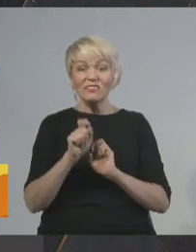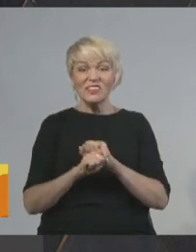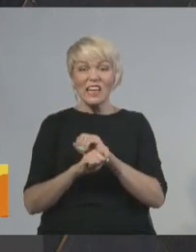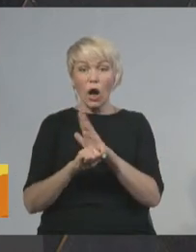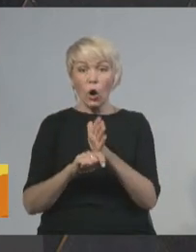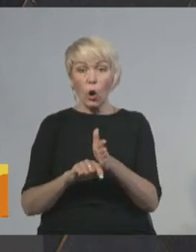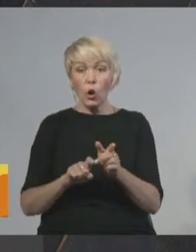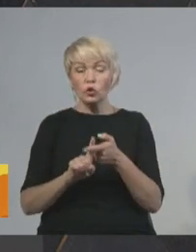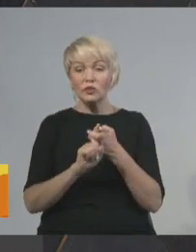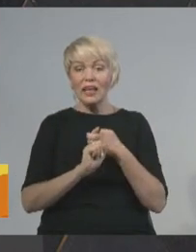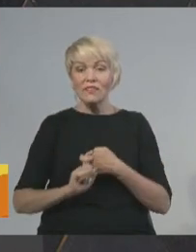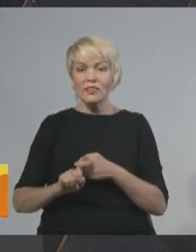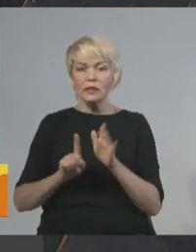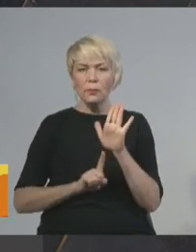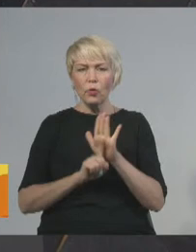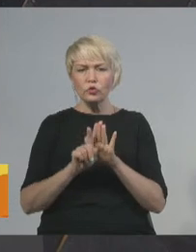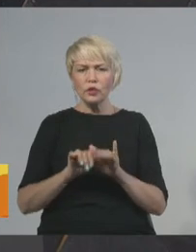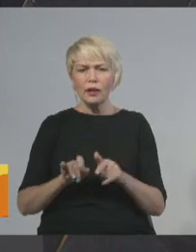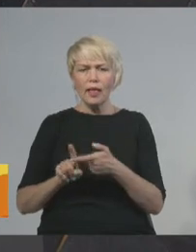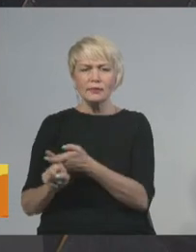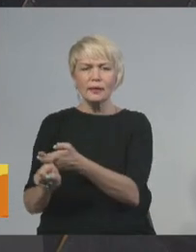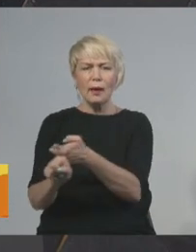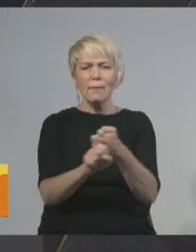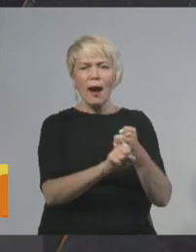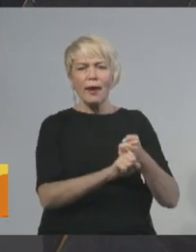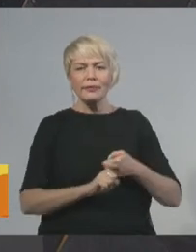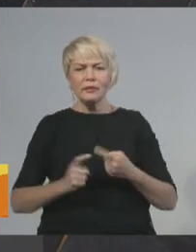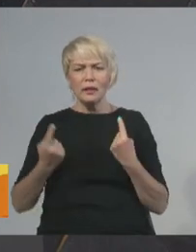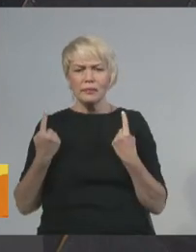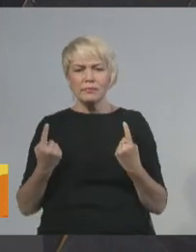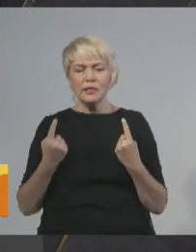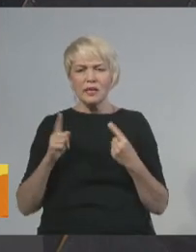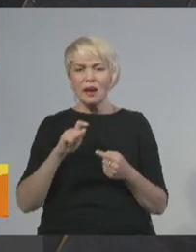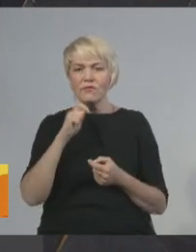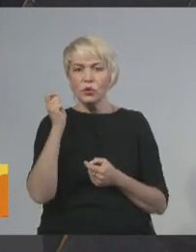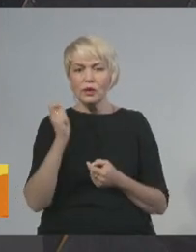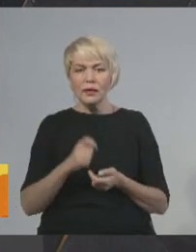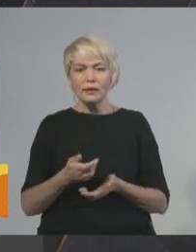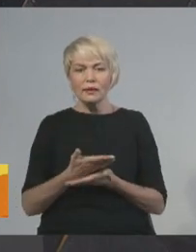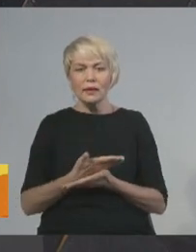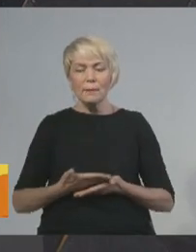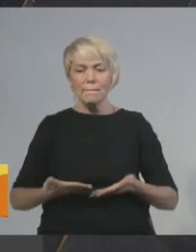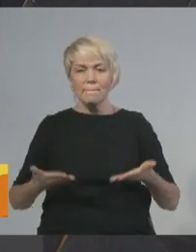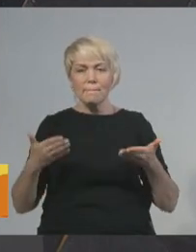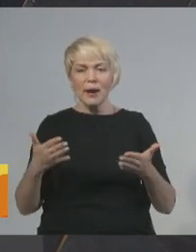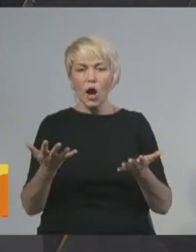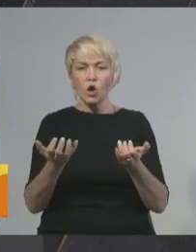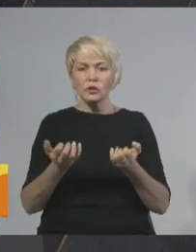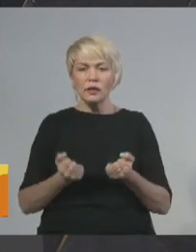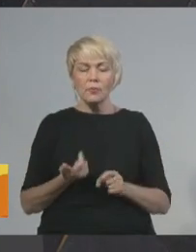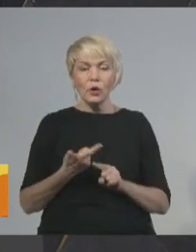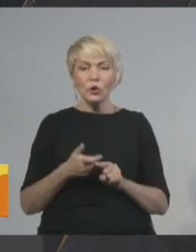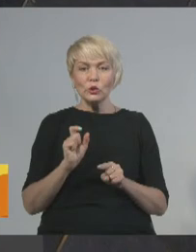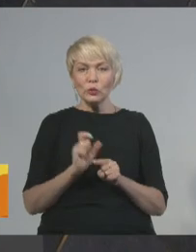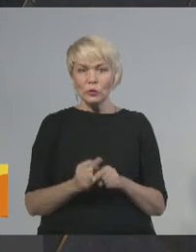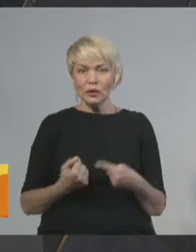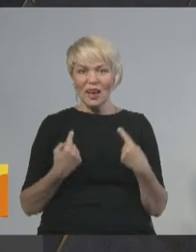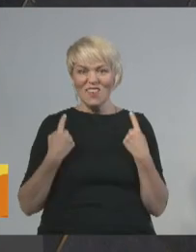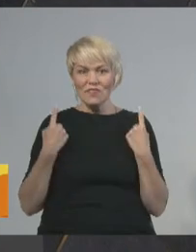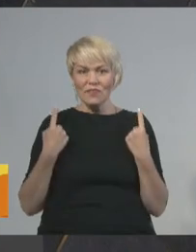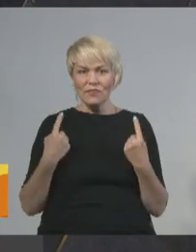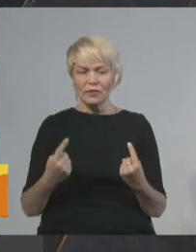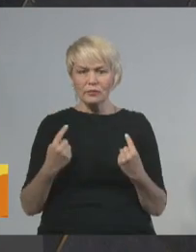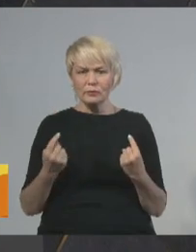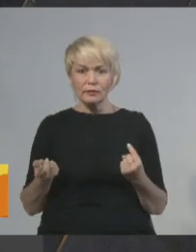when coronavirus broke off when the pandemics broke off in ukraine we received